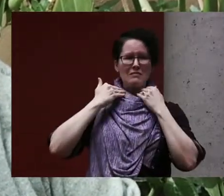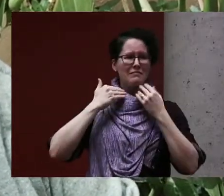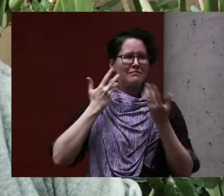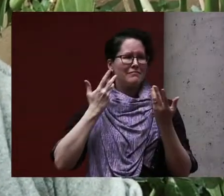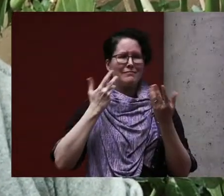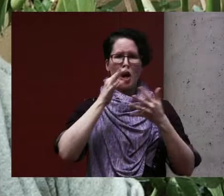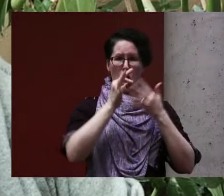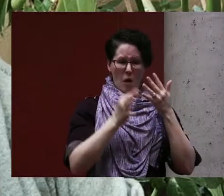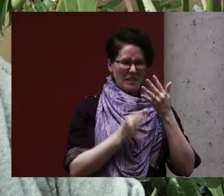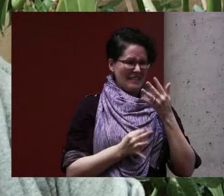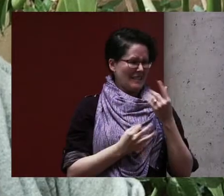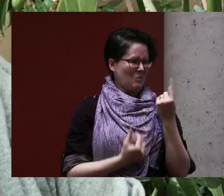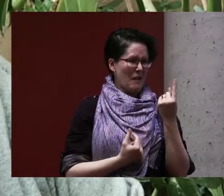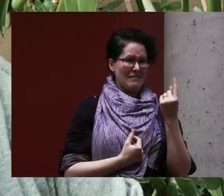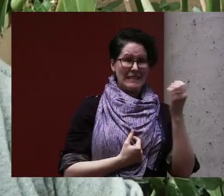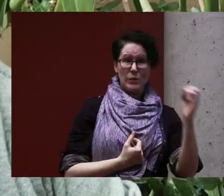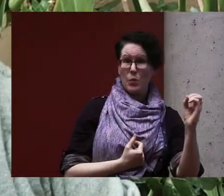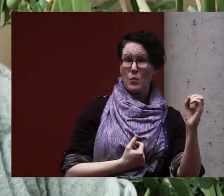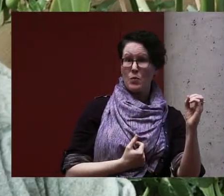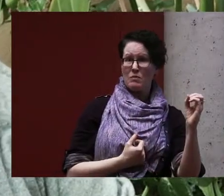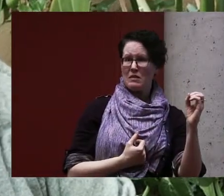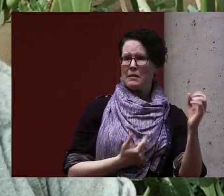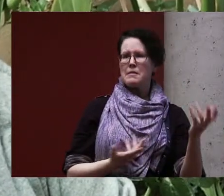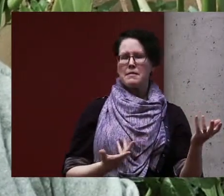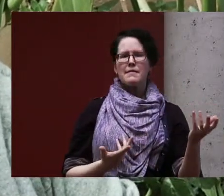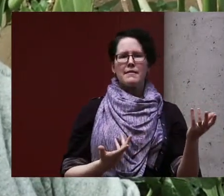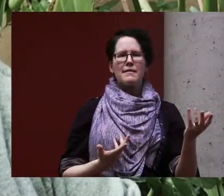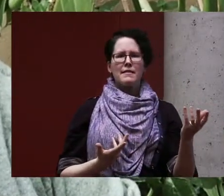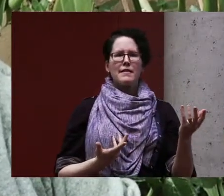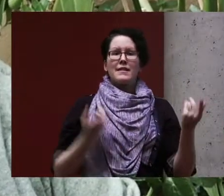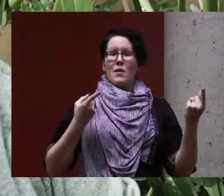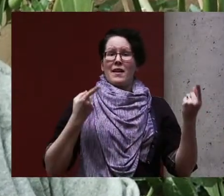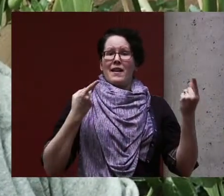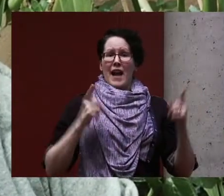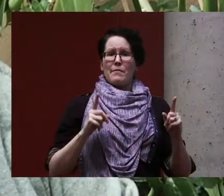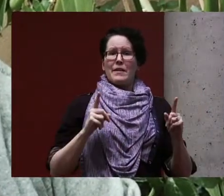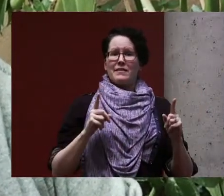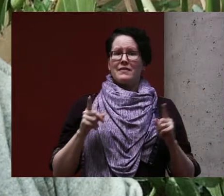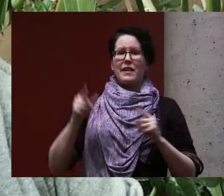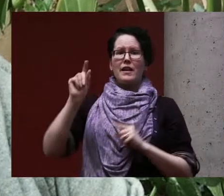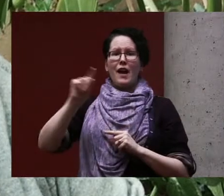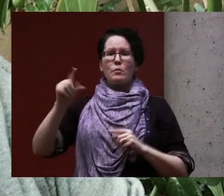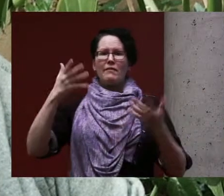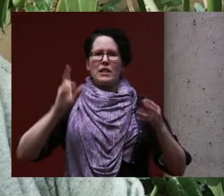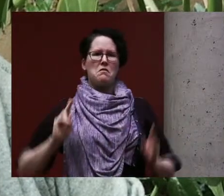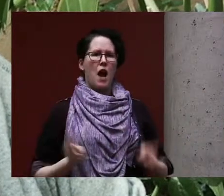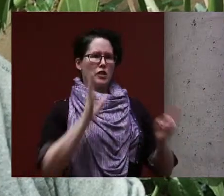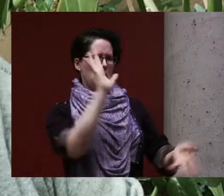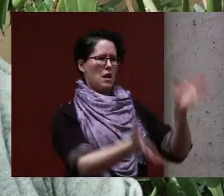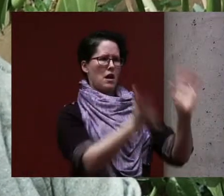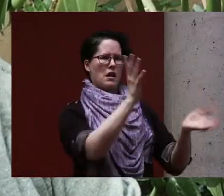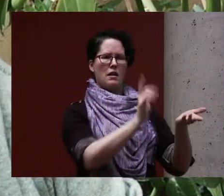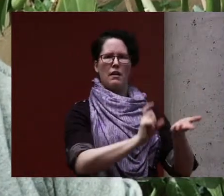empty and our options are zip, only then do they rush